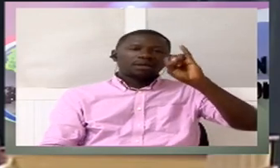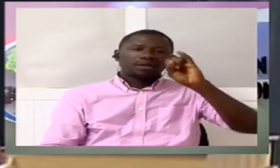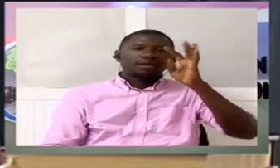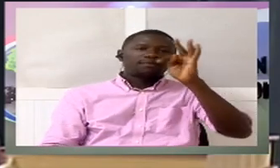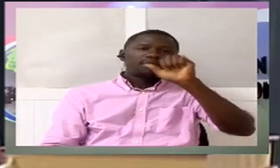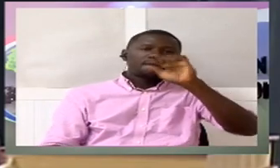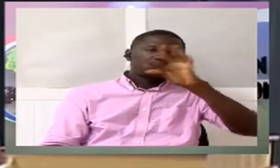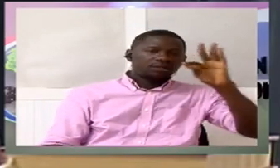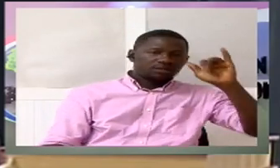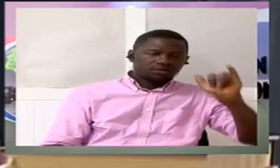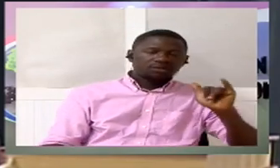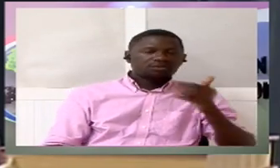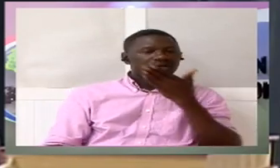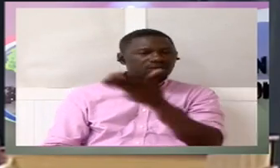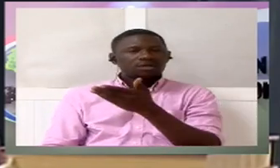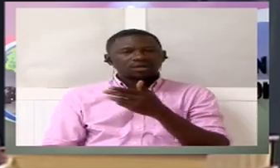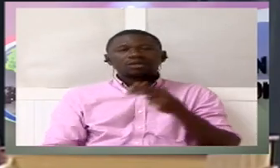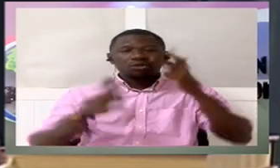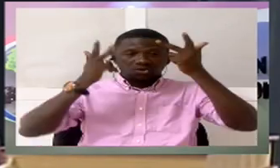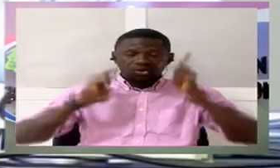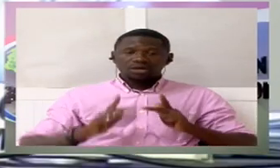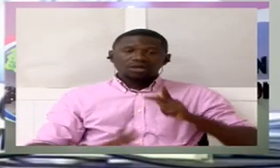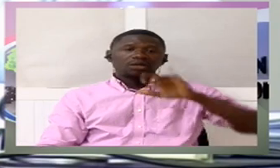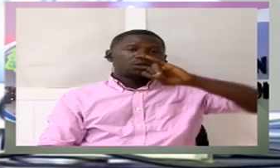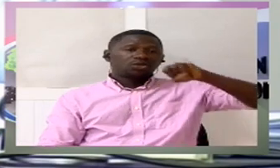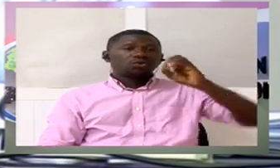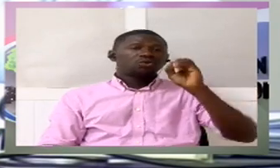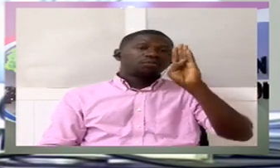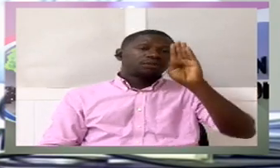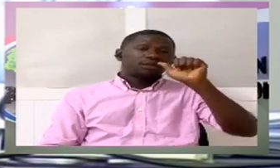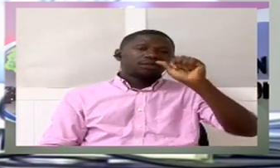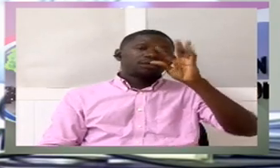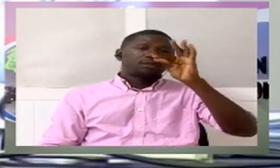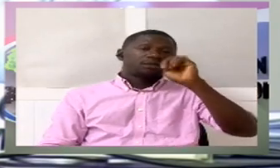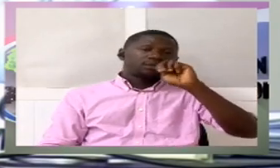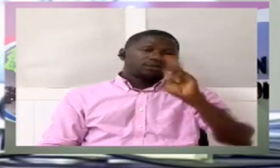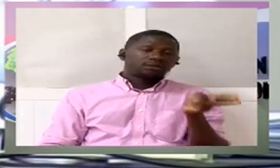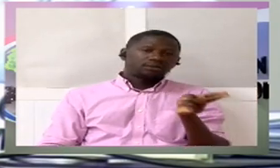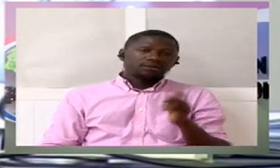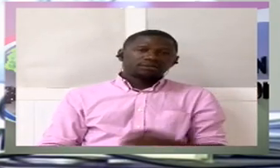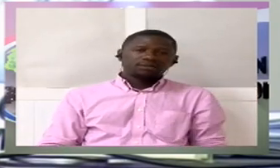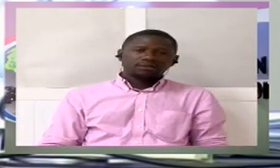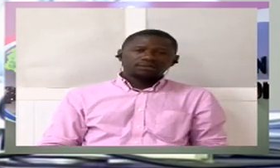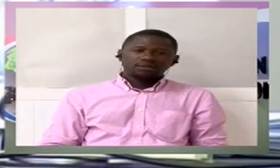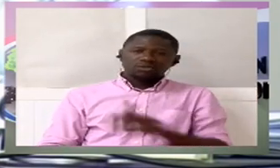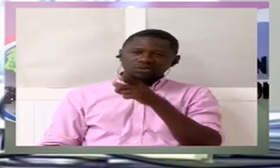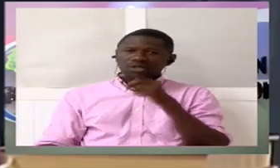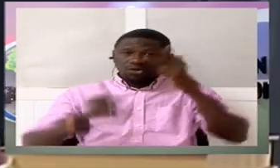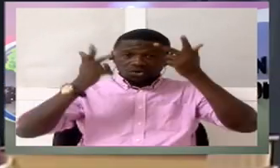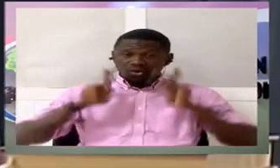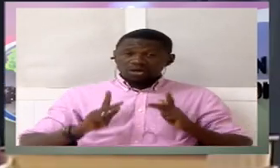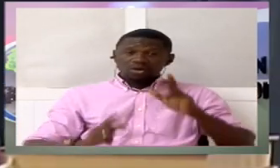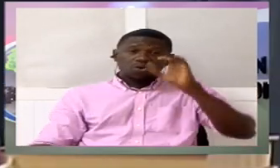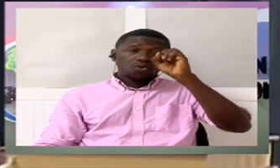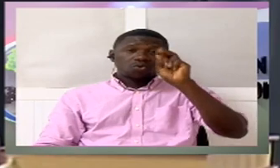Lawyer Jobati remained. Yeah. Yes. The lawyer Usman Silla, you said he was shot. Iko lawyer